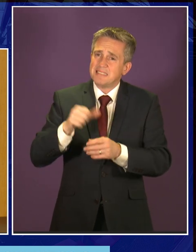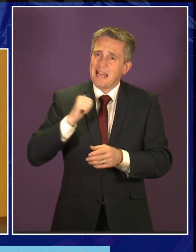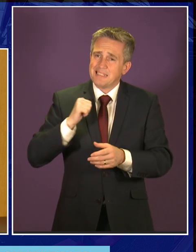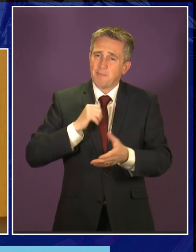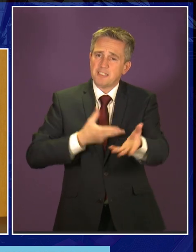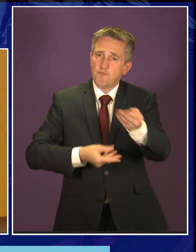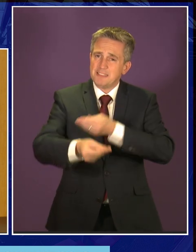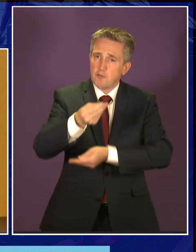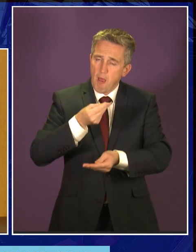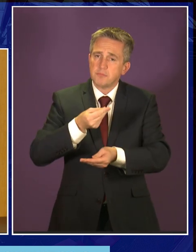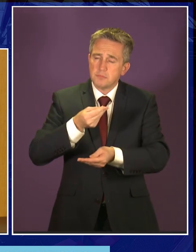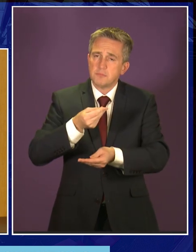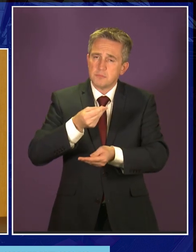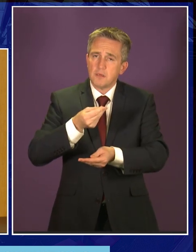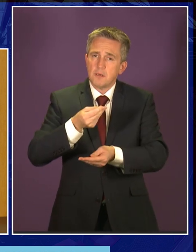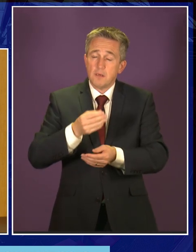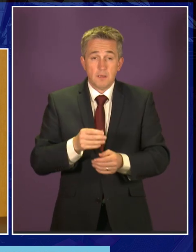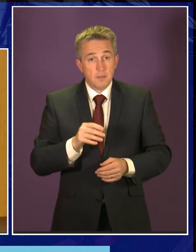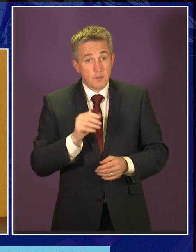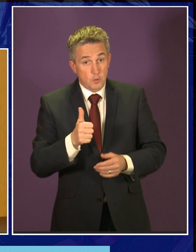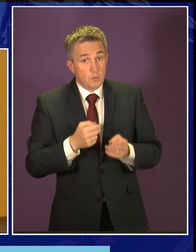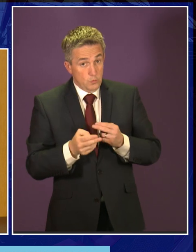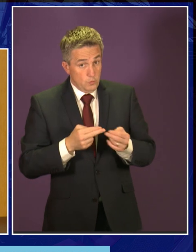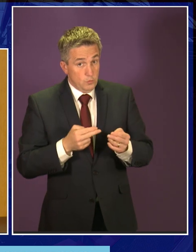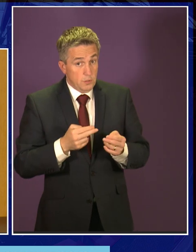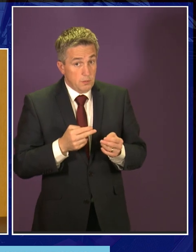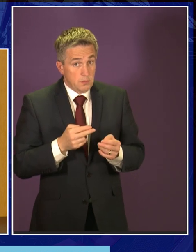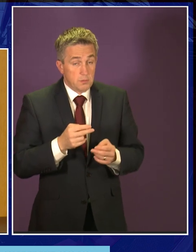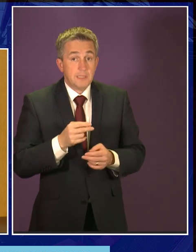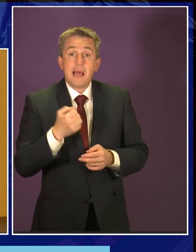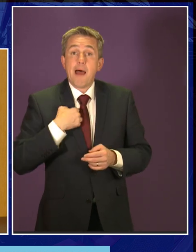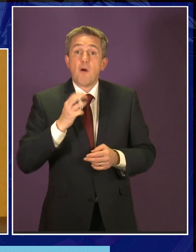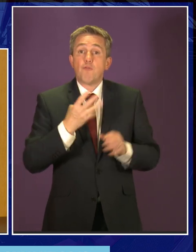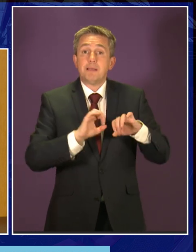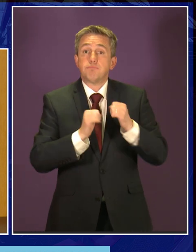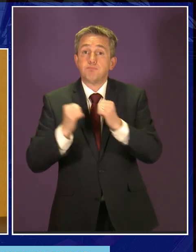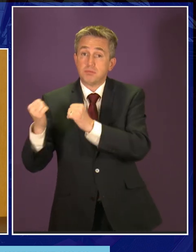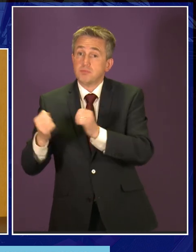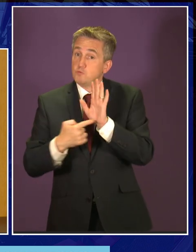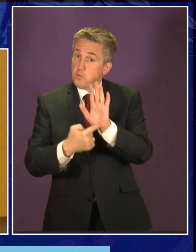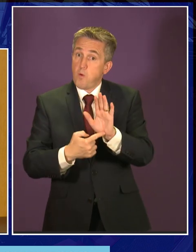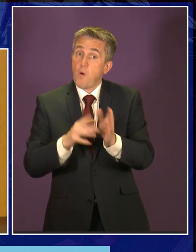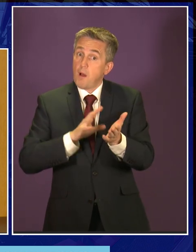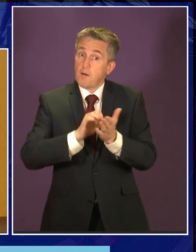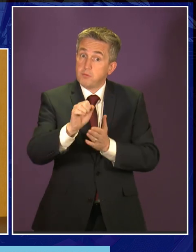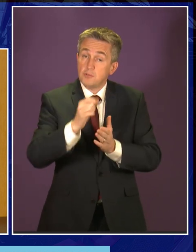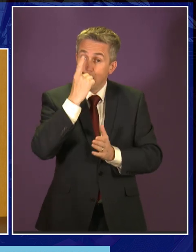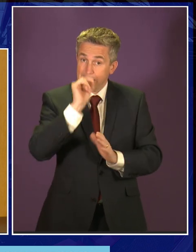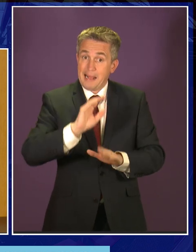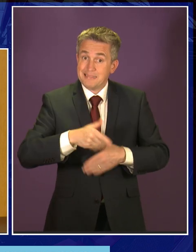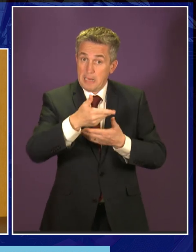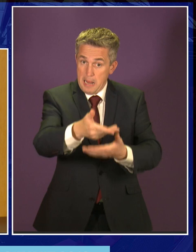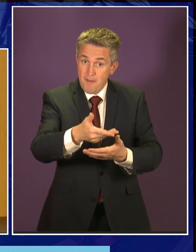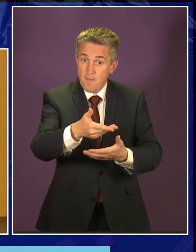payoff, a return on investment. And the good news is that, as our three sessions showed, culture can deliver